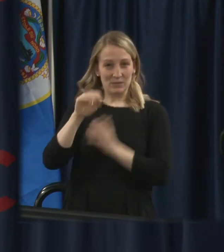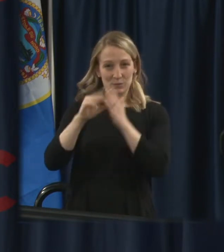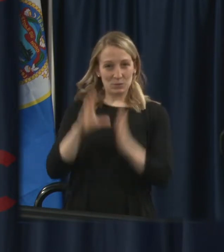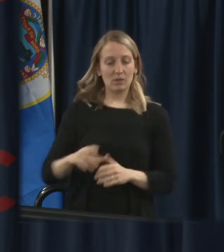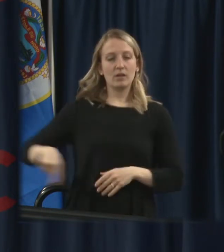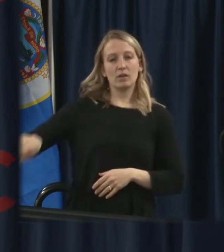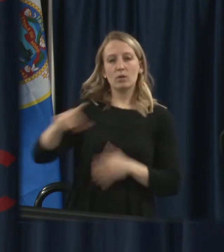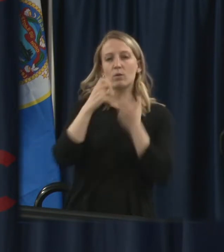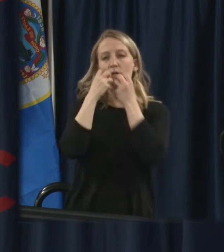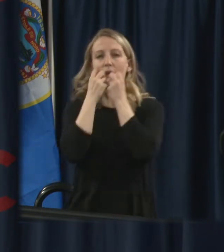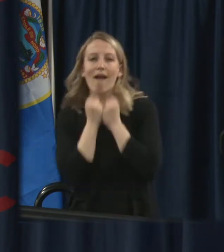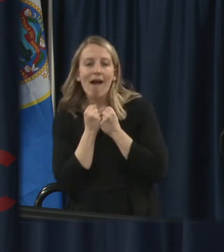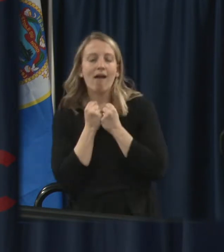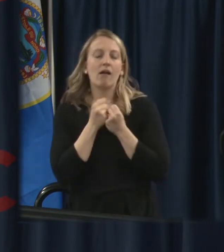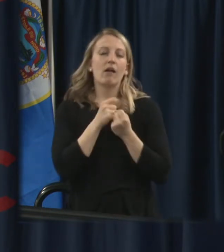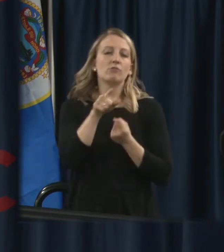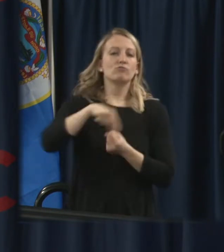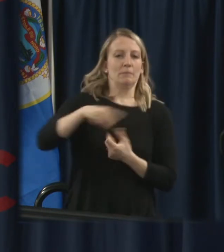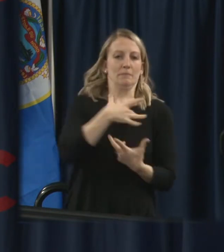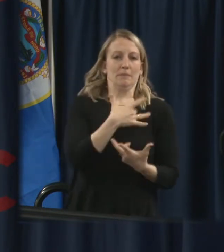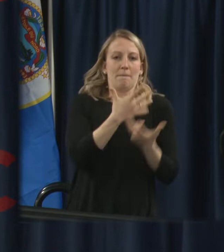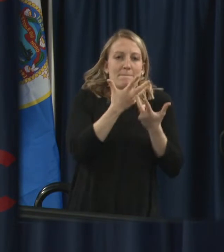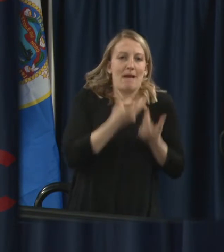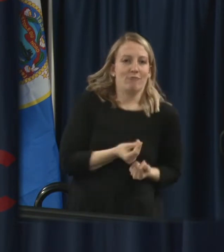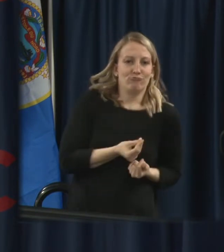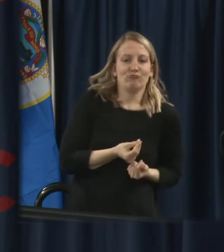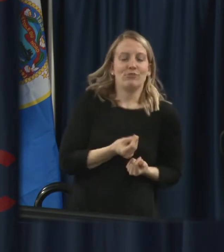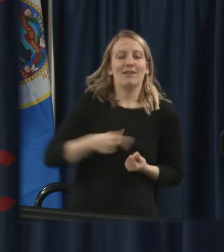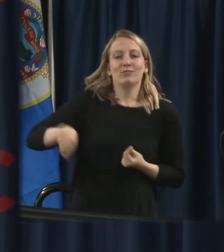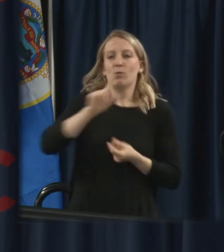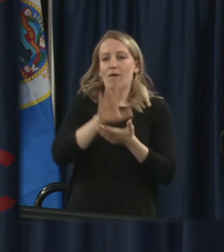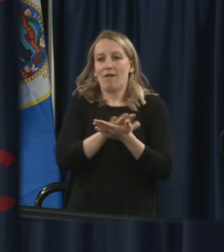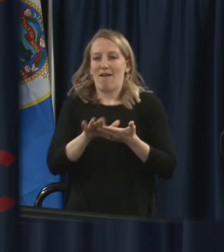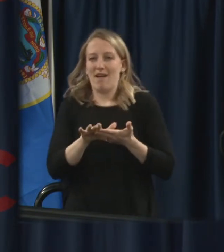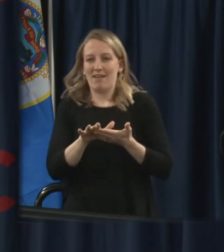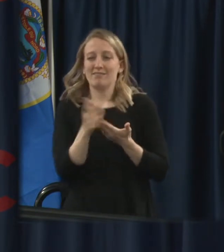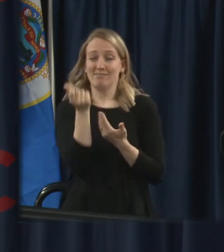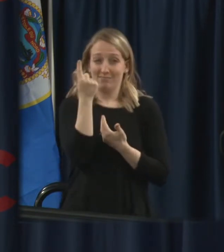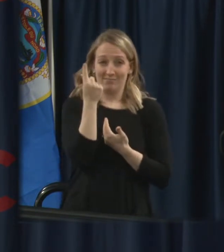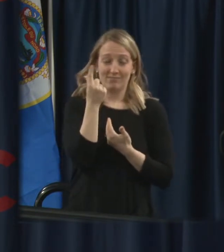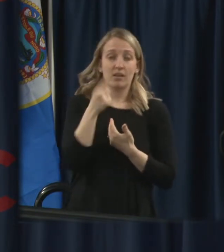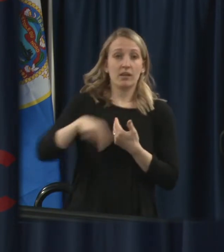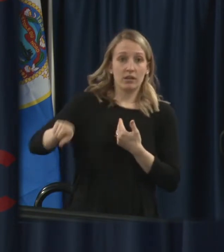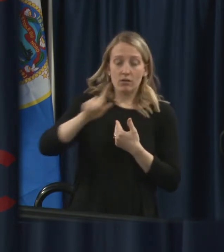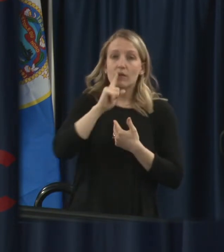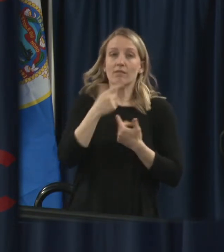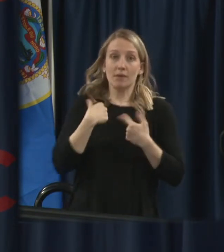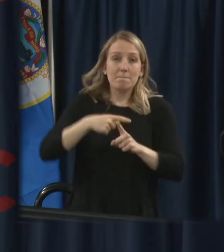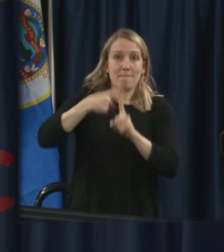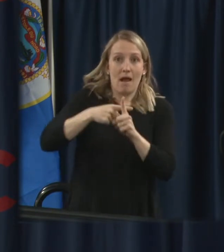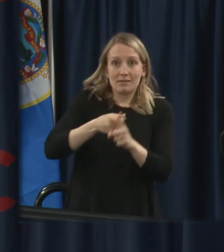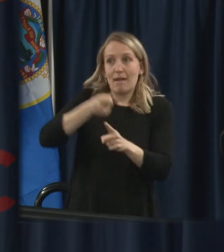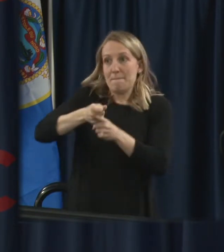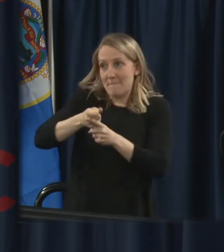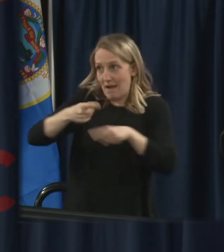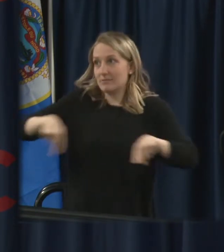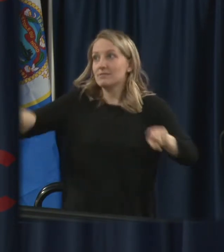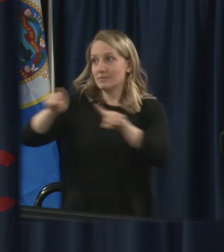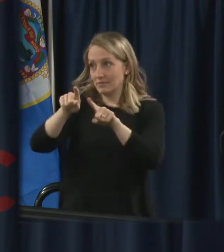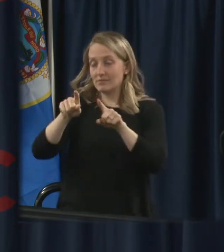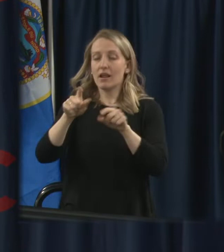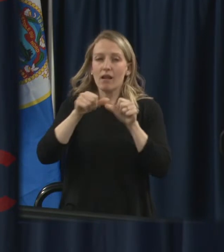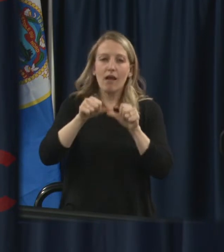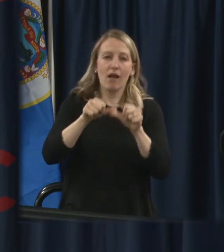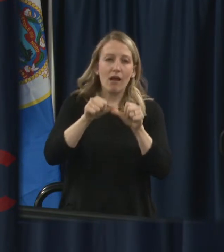caring, compassionate, and kind. Never doubt the impact you have on people. I promise it's noticed, and it will continue giving for many,